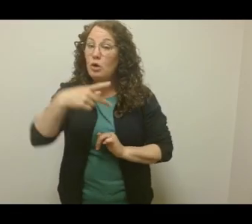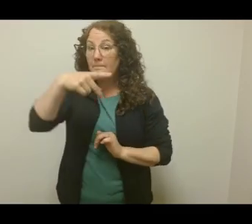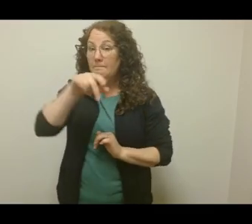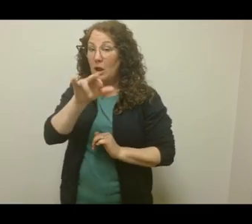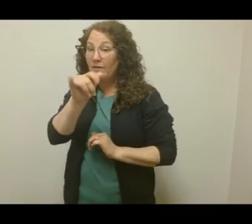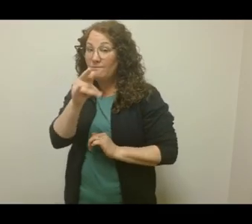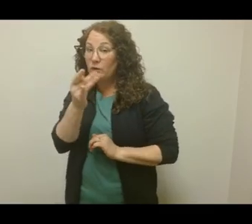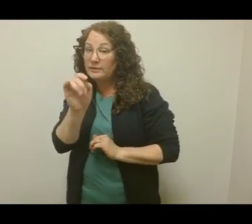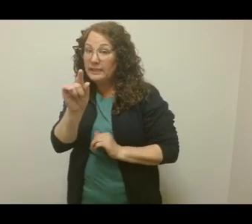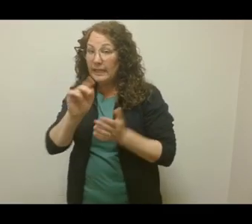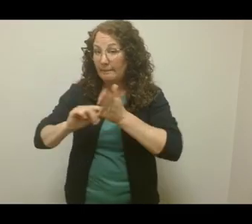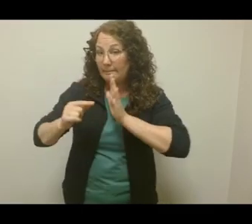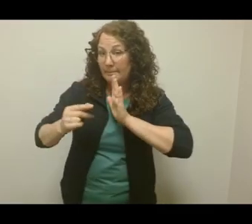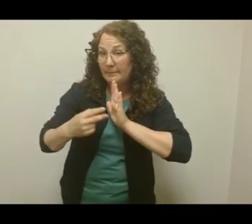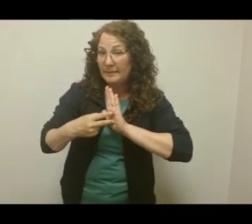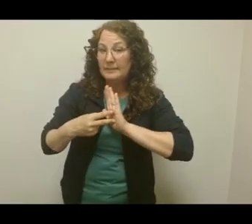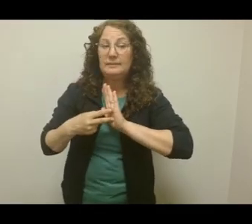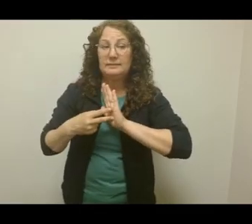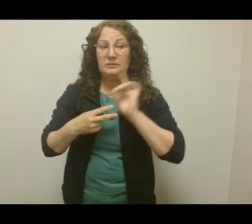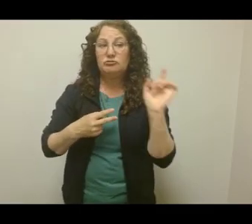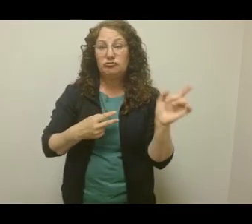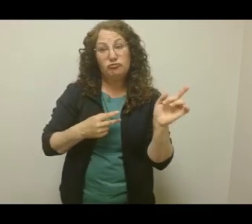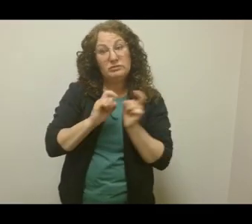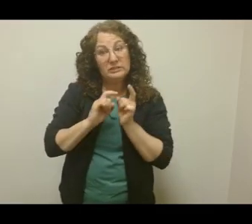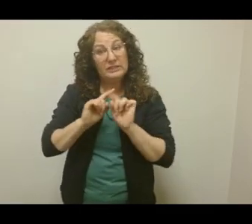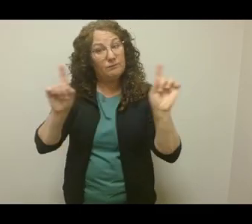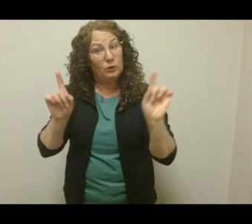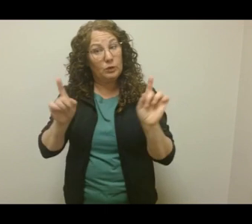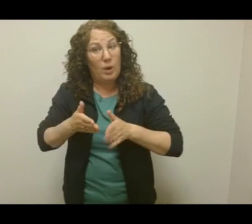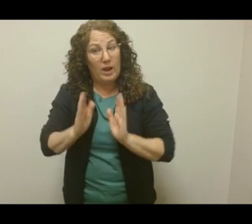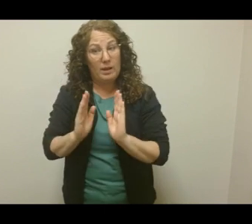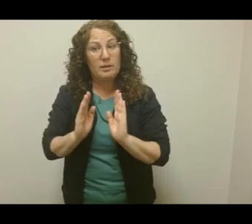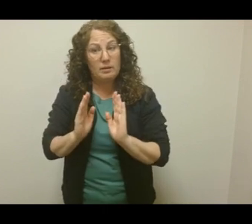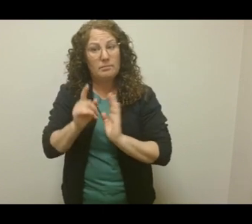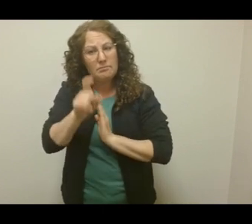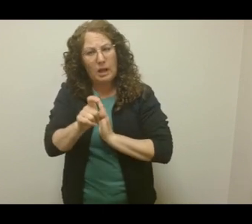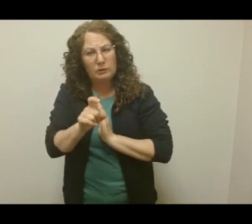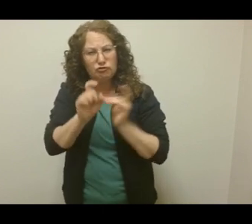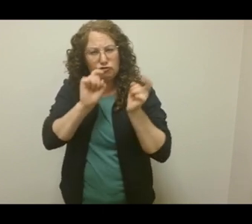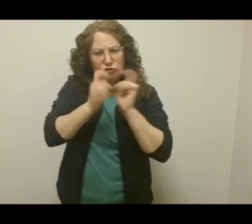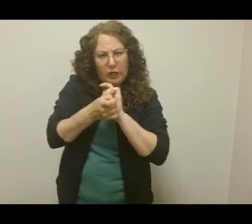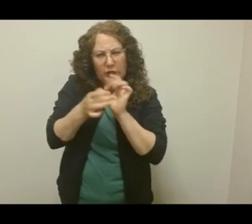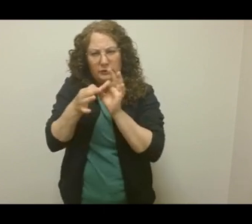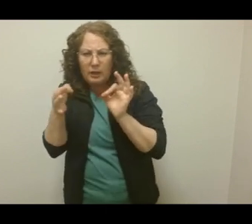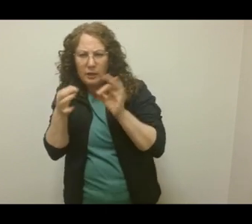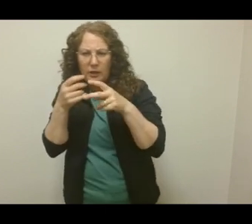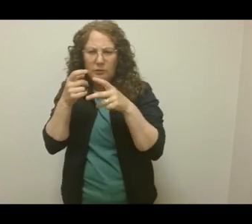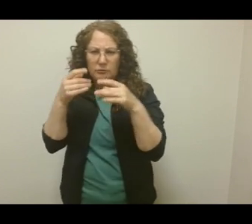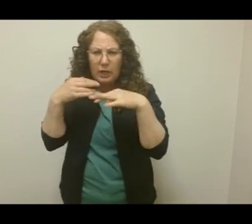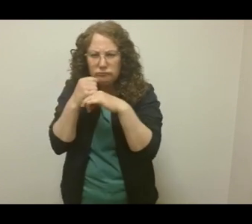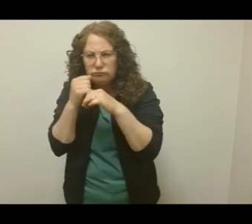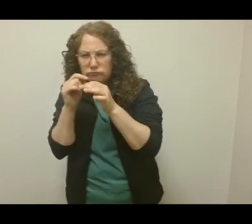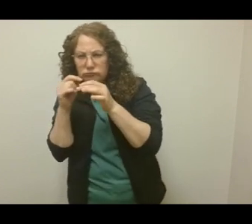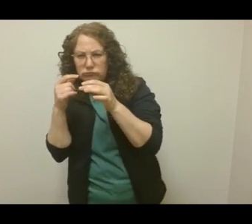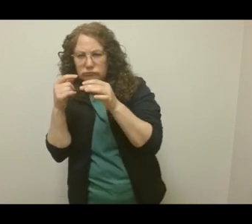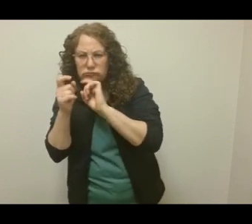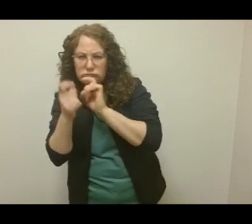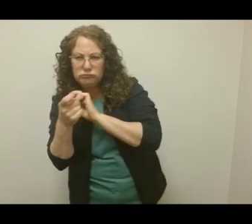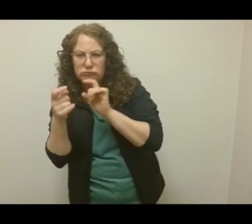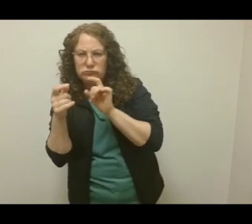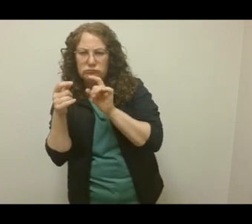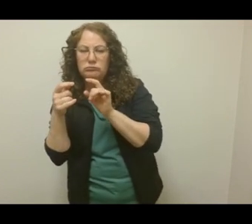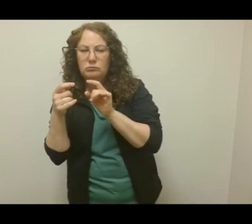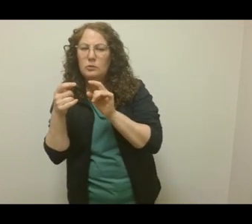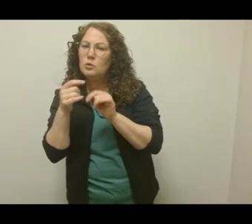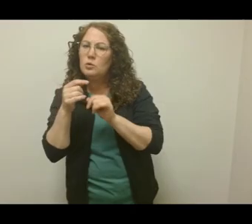to be a different way, right? We have to paraphrase information